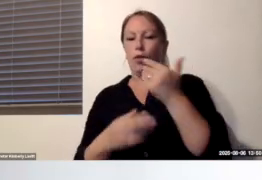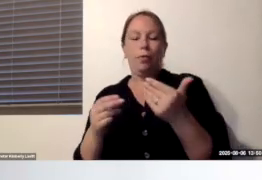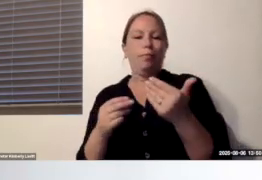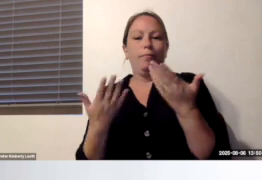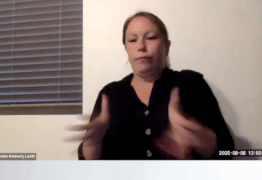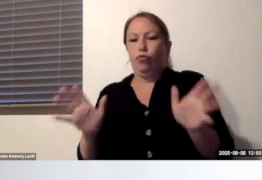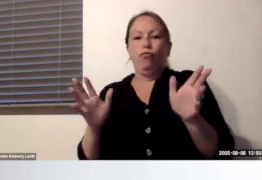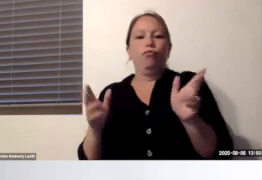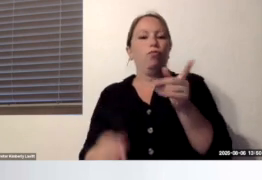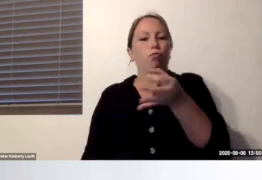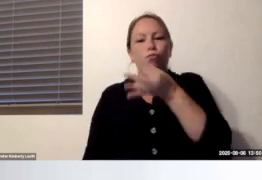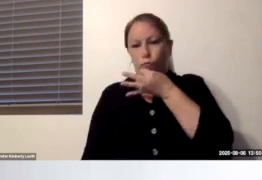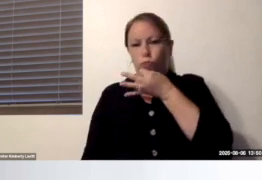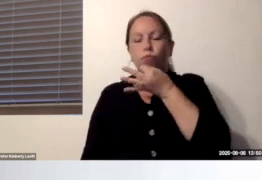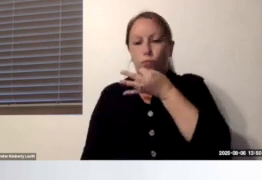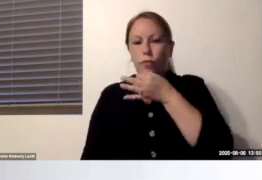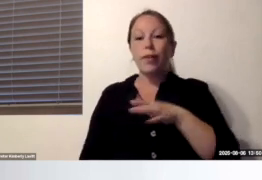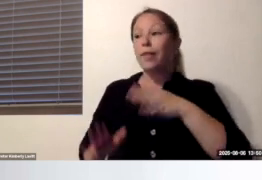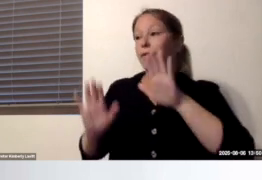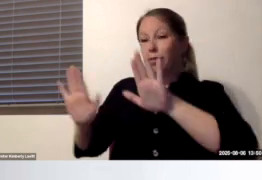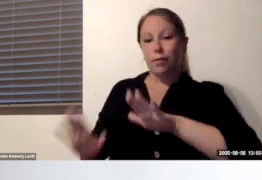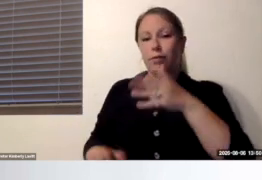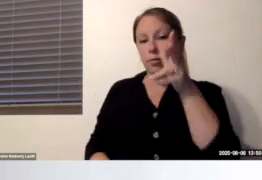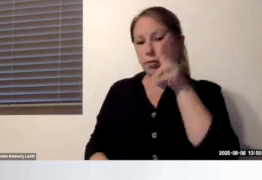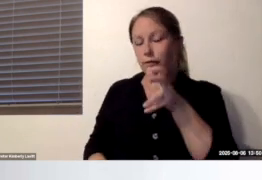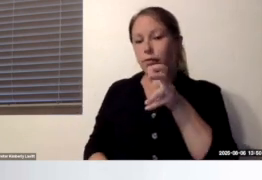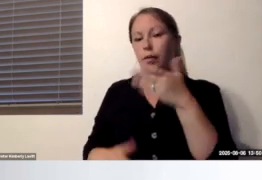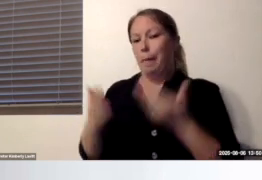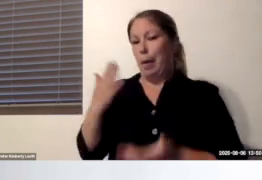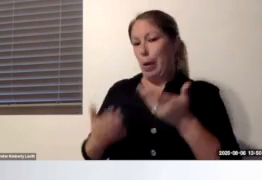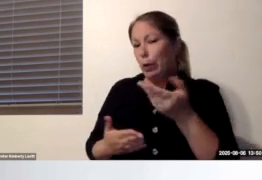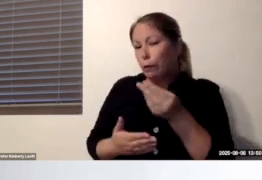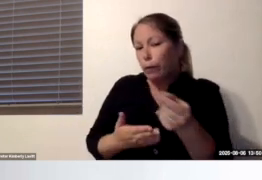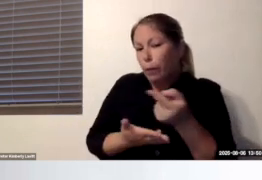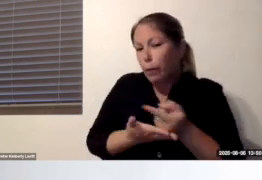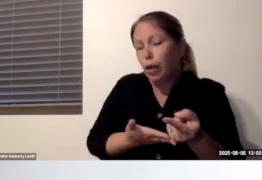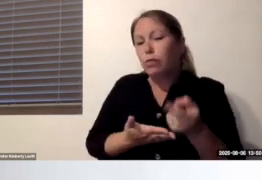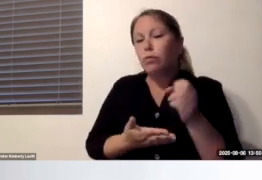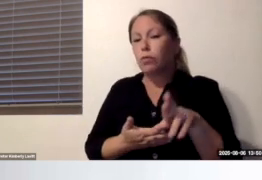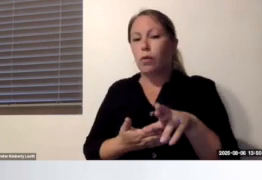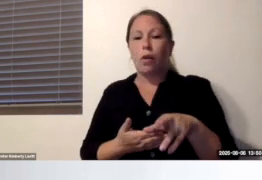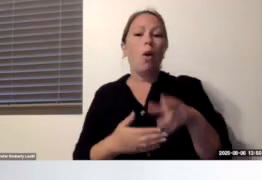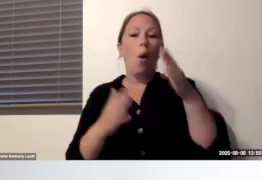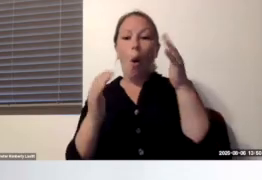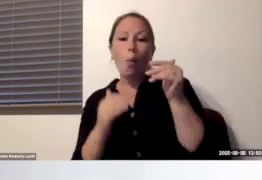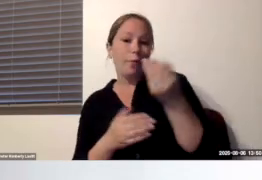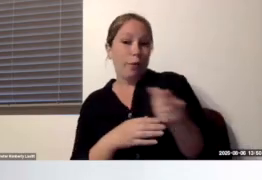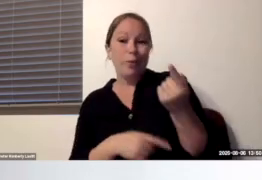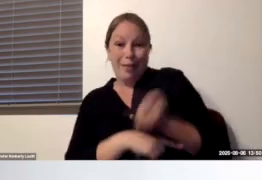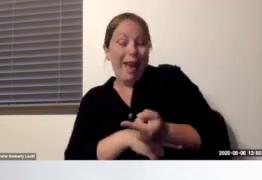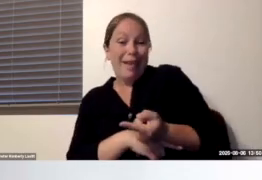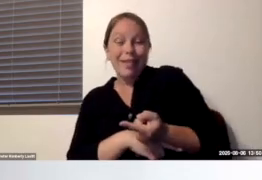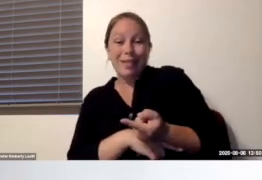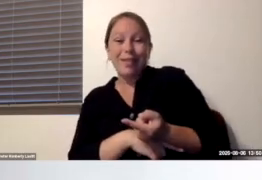soon. Okay, great to hear. Is there like maybe within like a couple weeks or hopefully within a couple days? We're